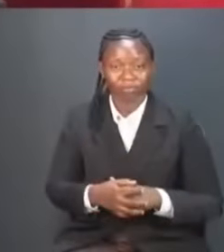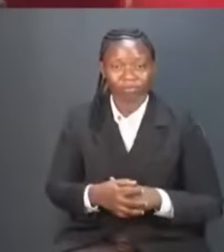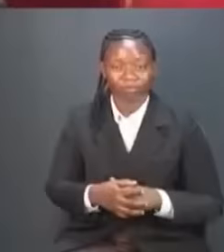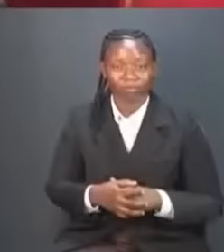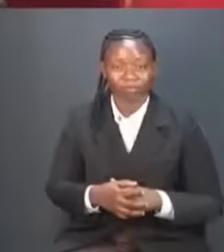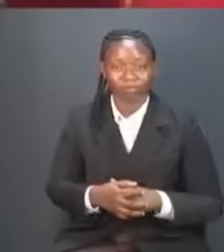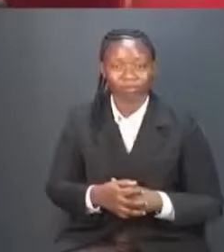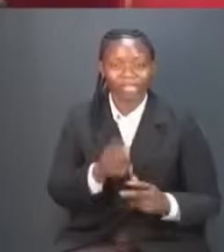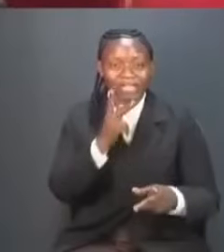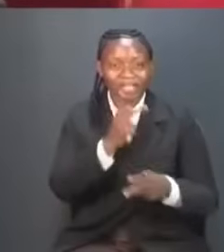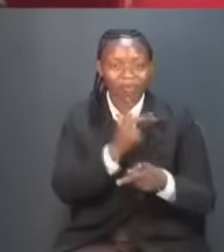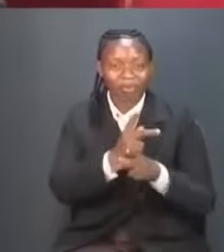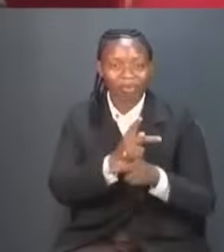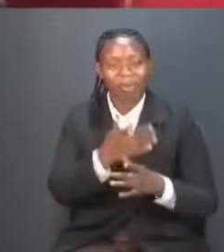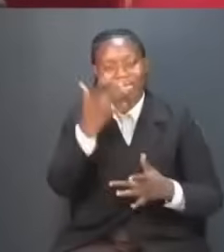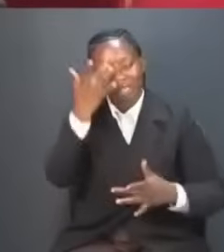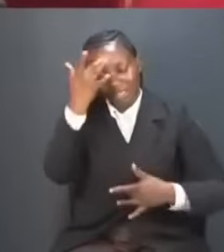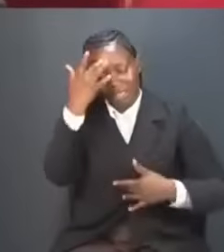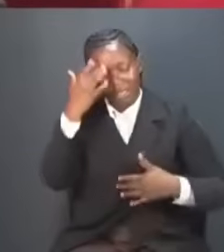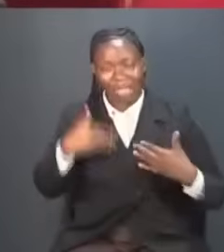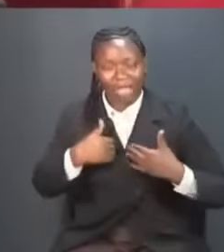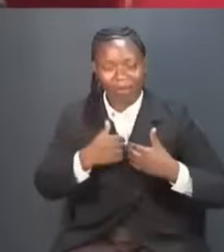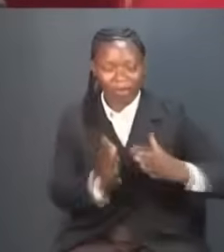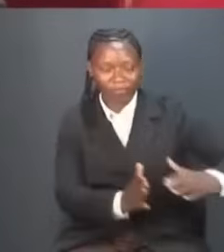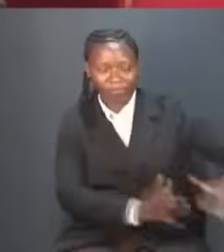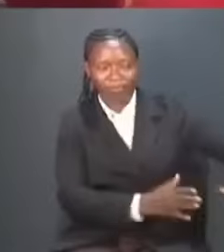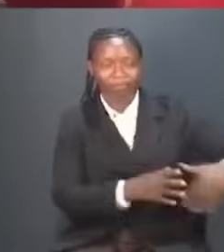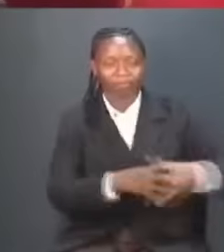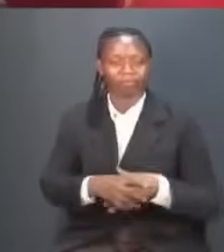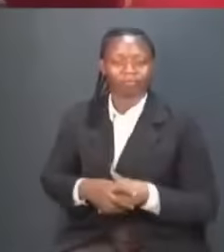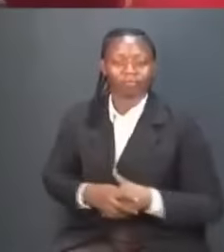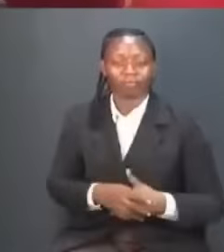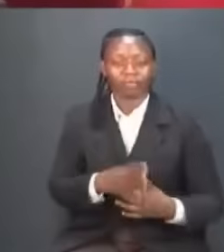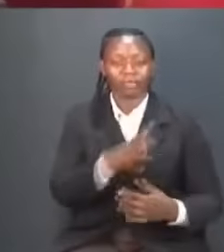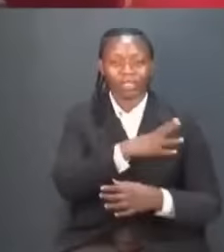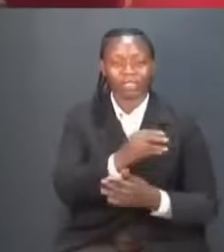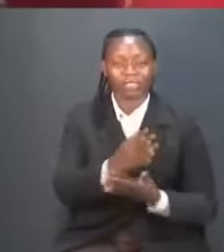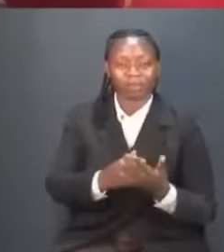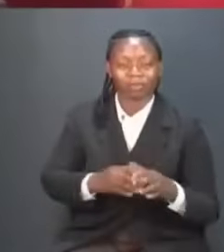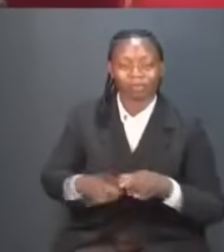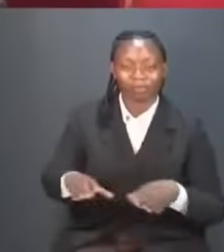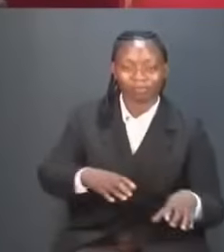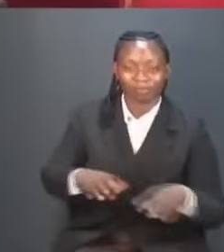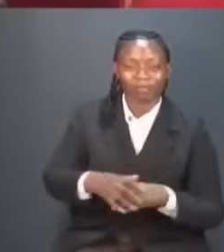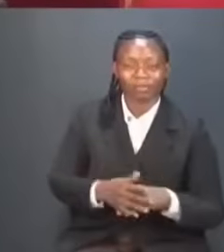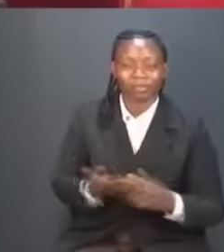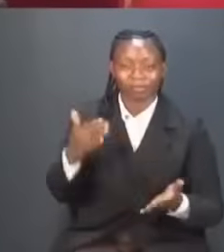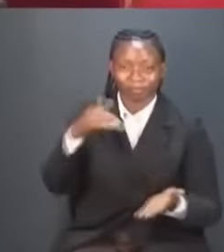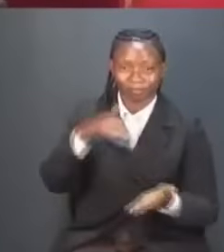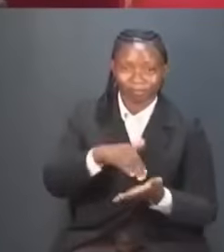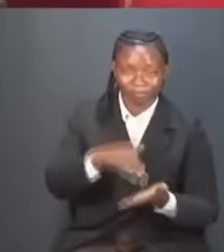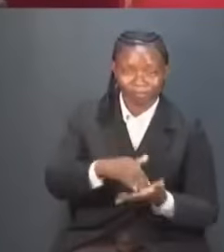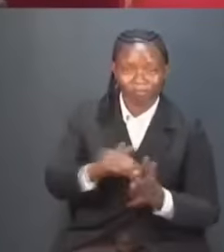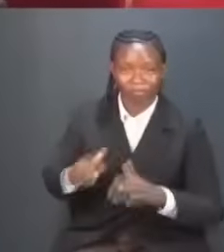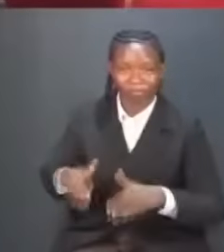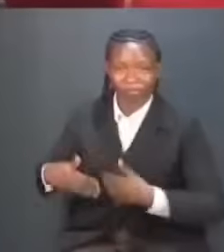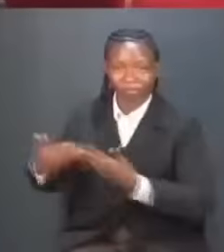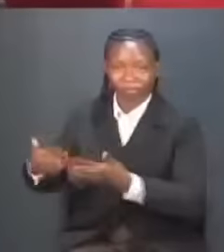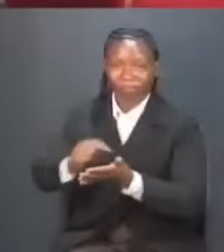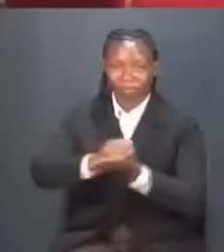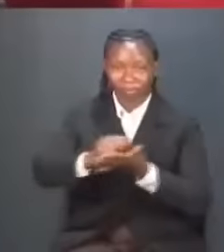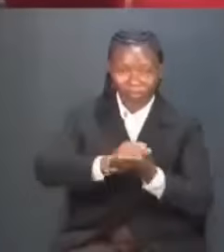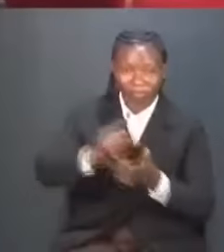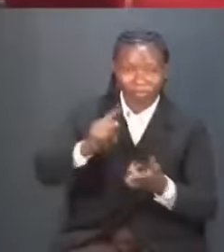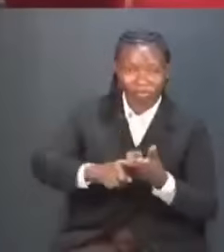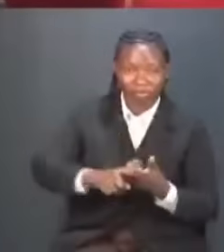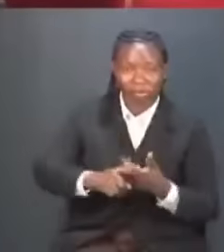quarantine, movement control, and enforcement actions. Also, we are providing training for